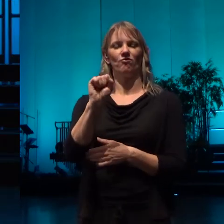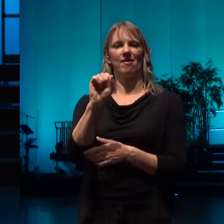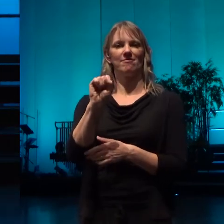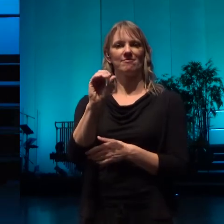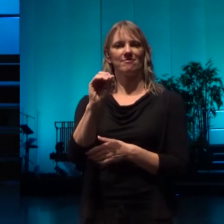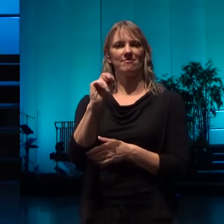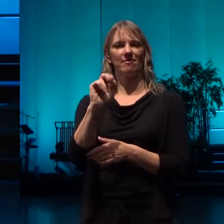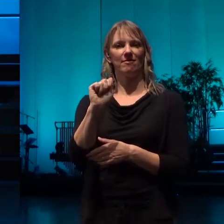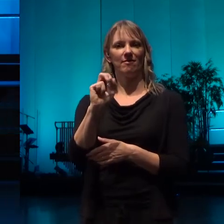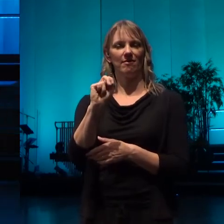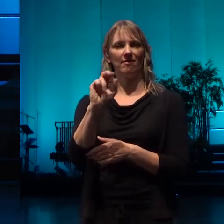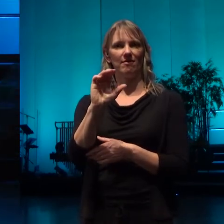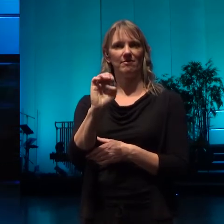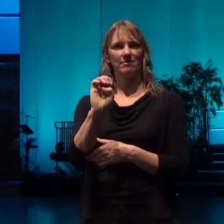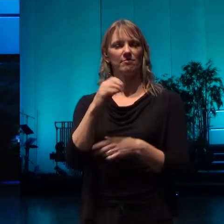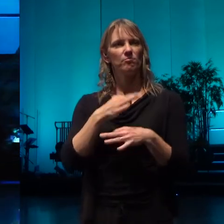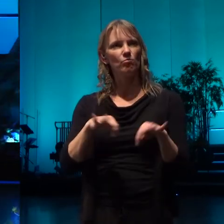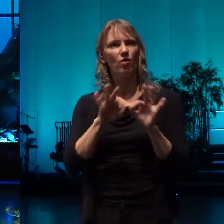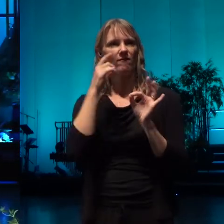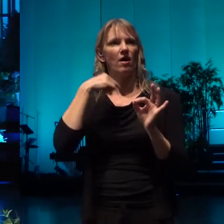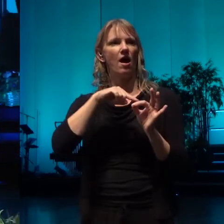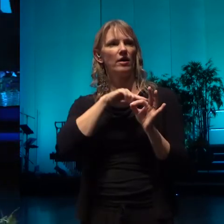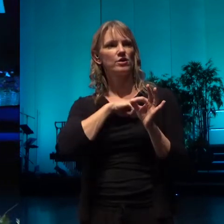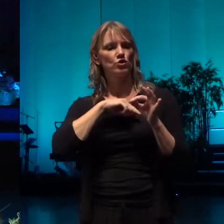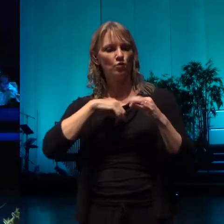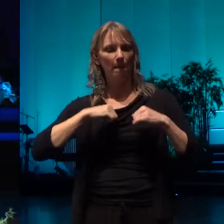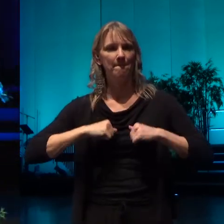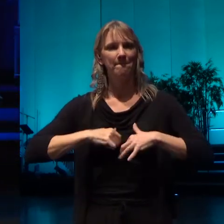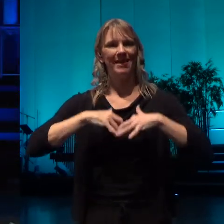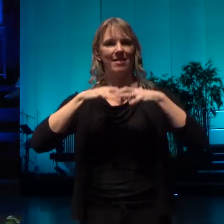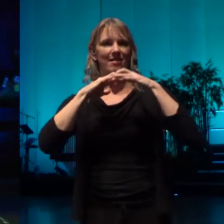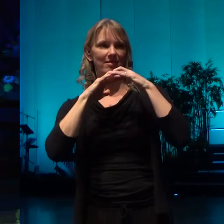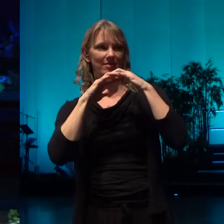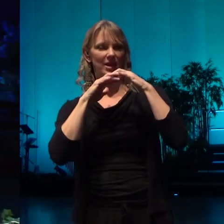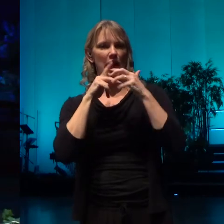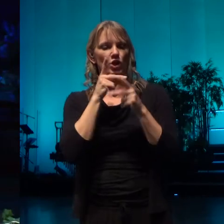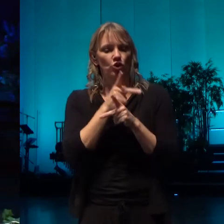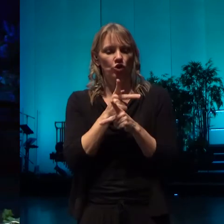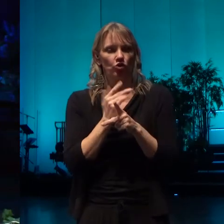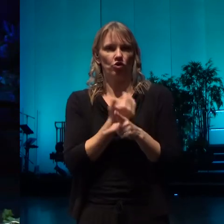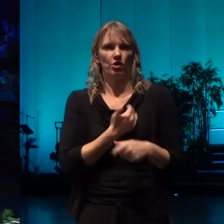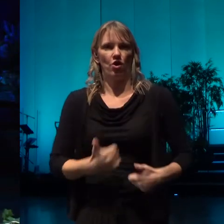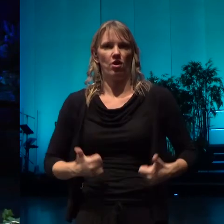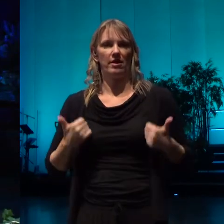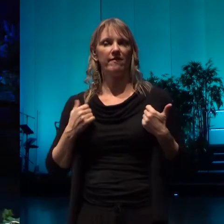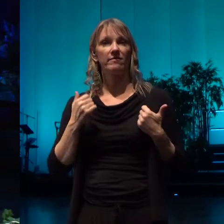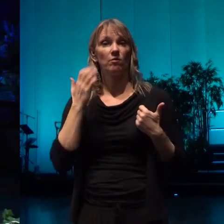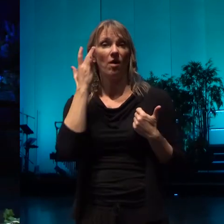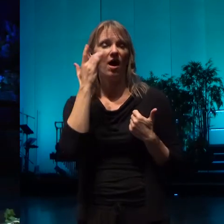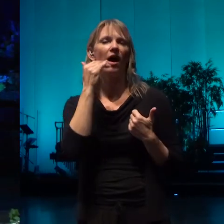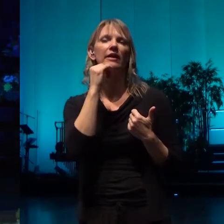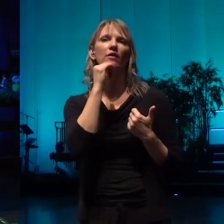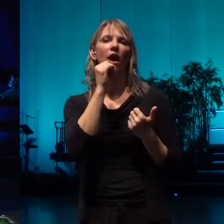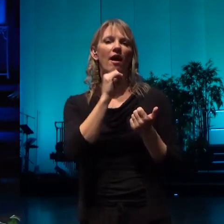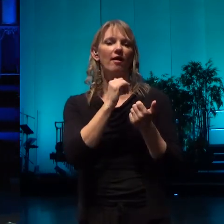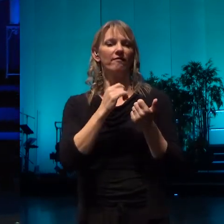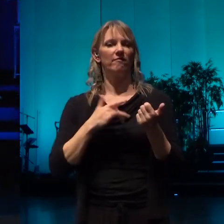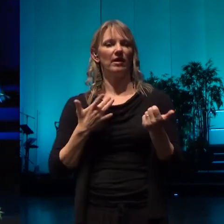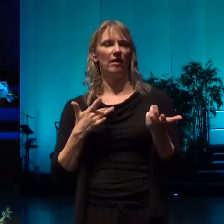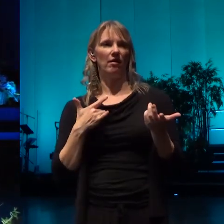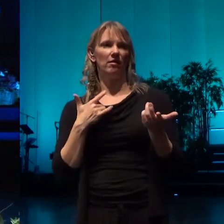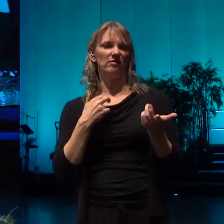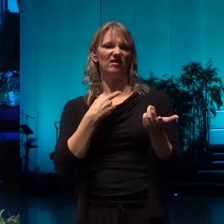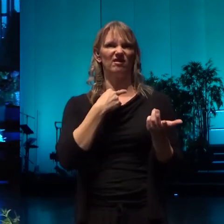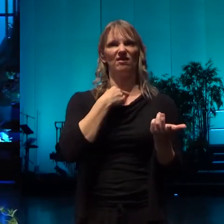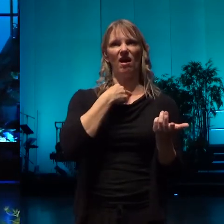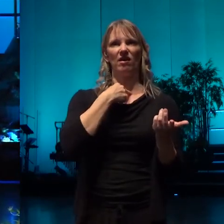build and nurture it in our lives so that we don't get caught up in just feeling possessed